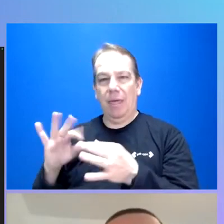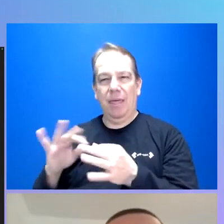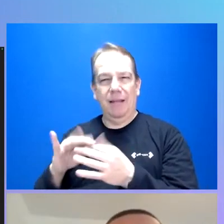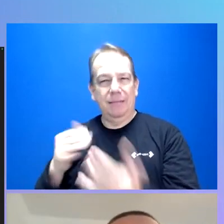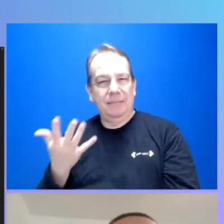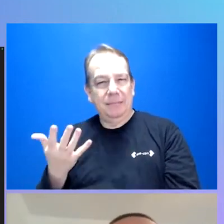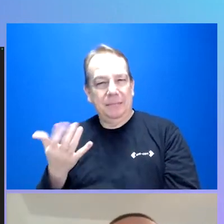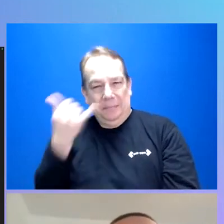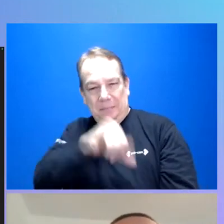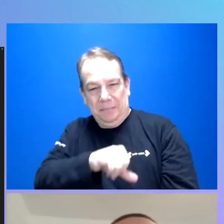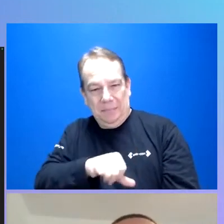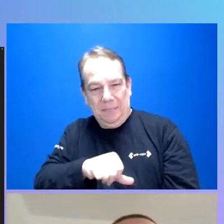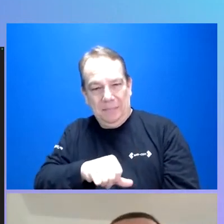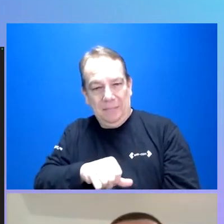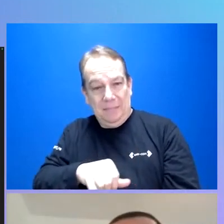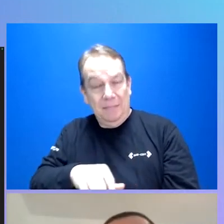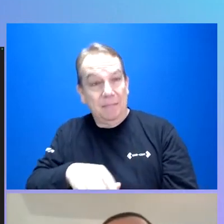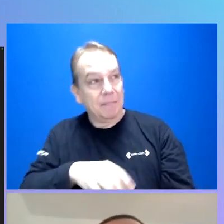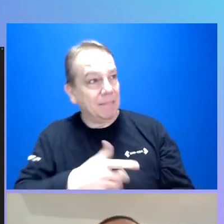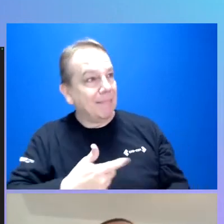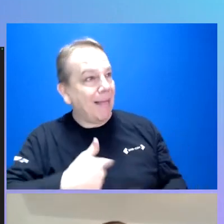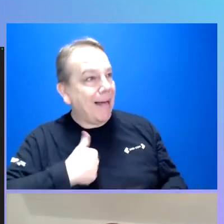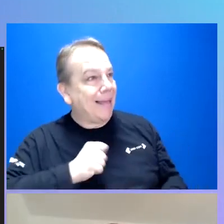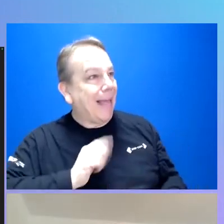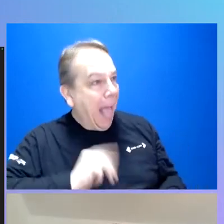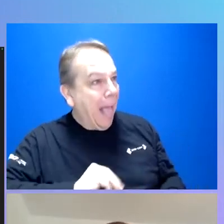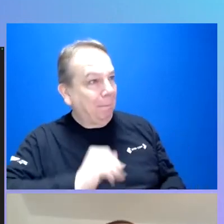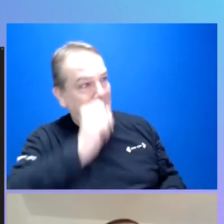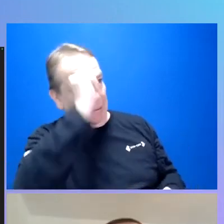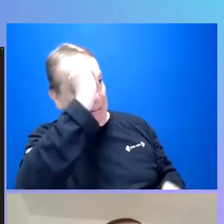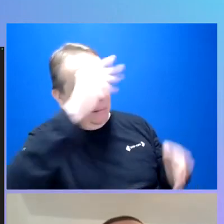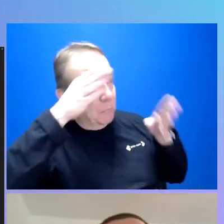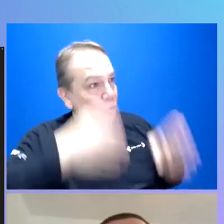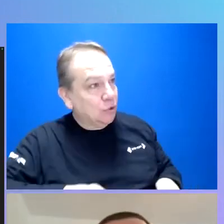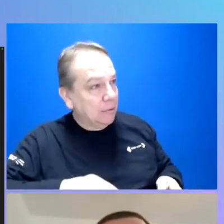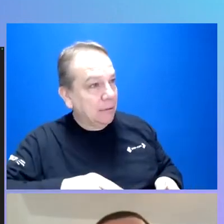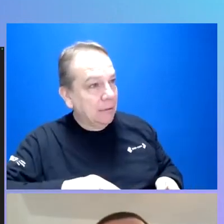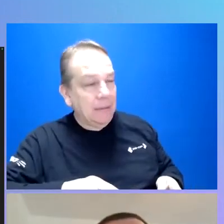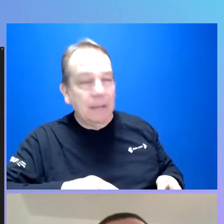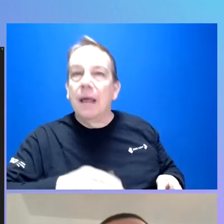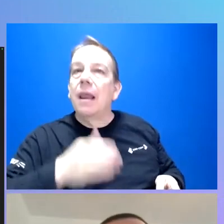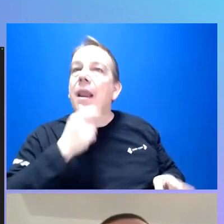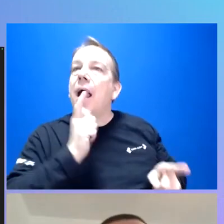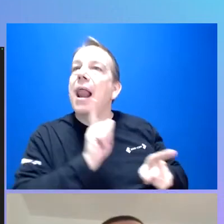he replied, "Well, I am Indian." It wasn't sort of a